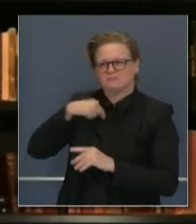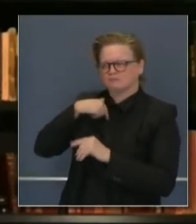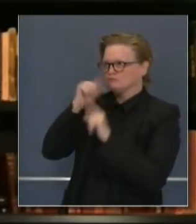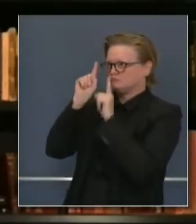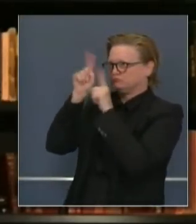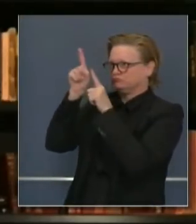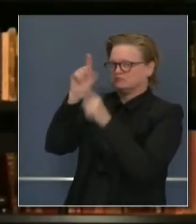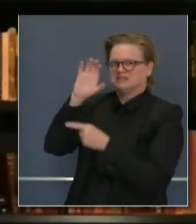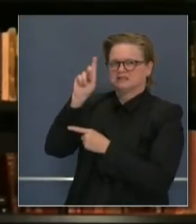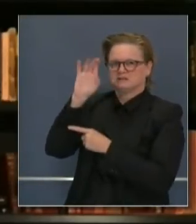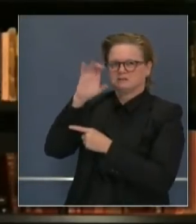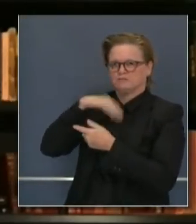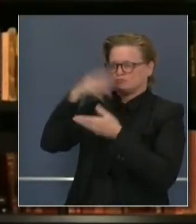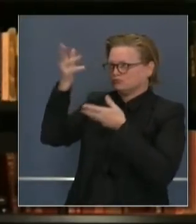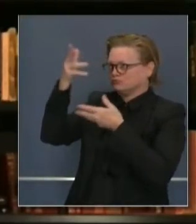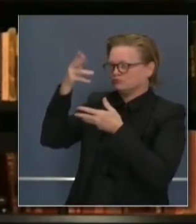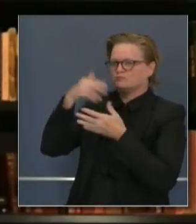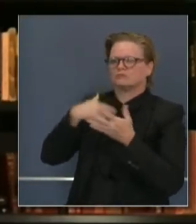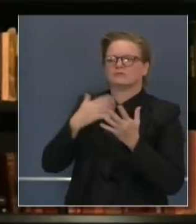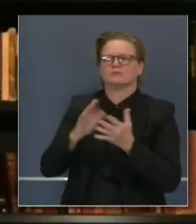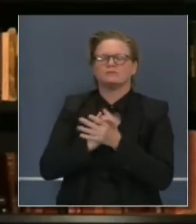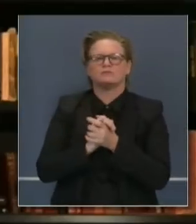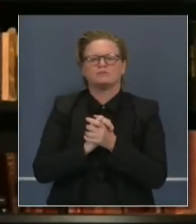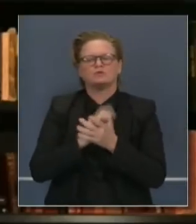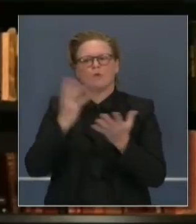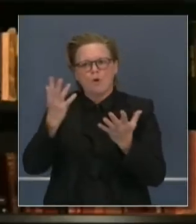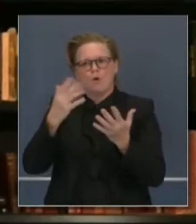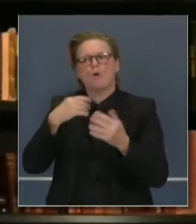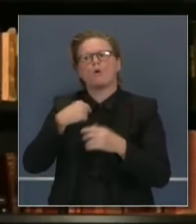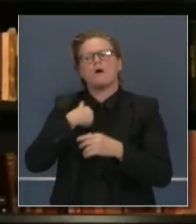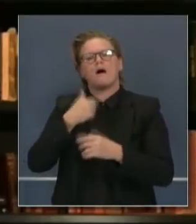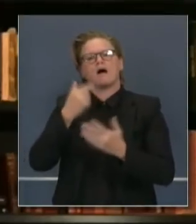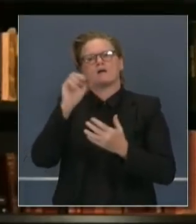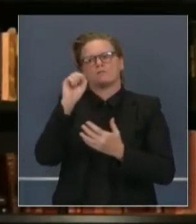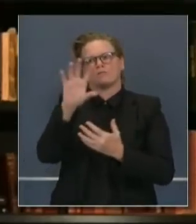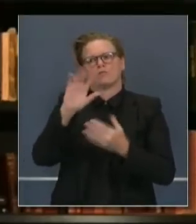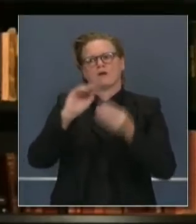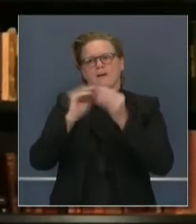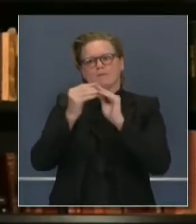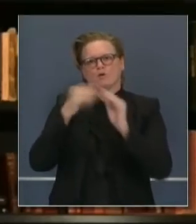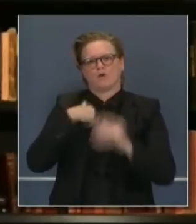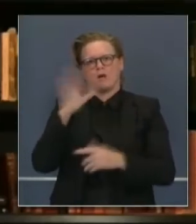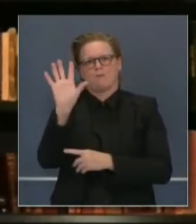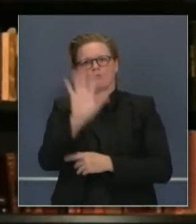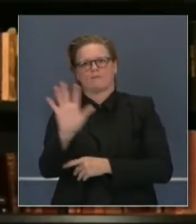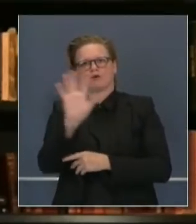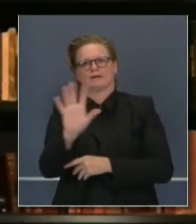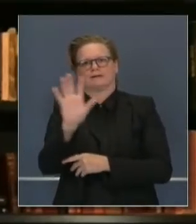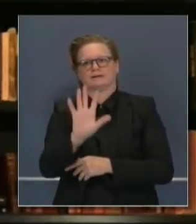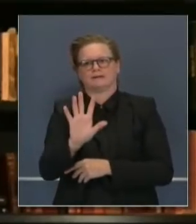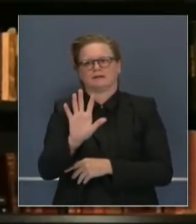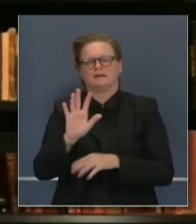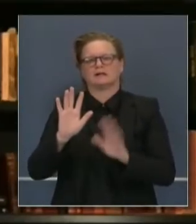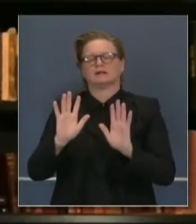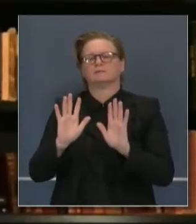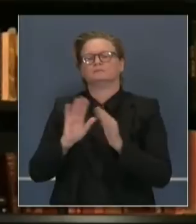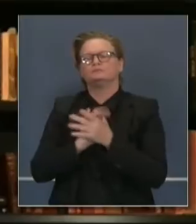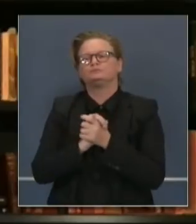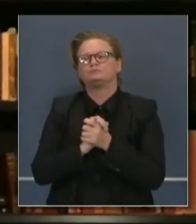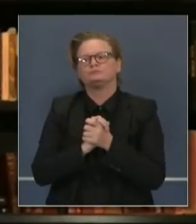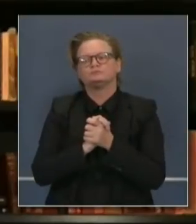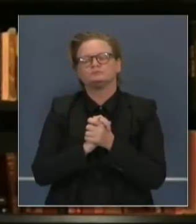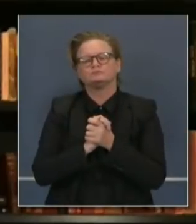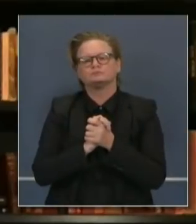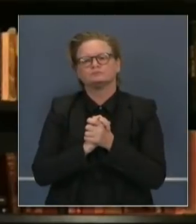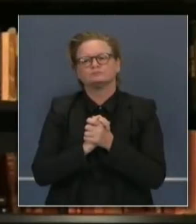had approximate numbers, approximate dates for our planning purposes. However, that said, I have absolute